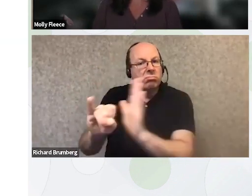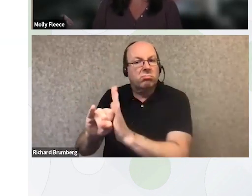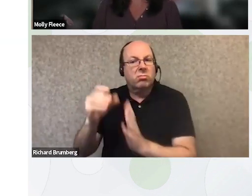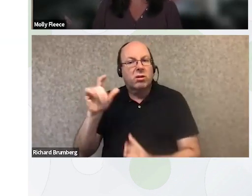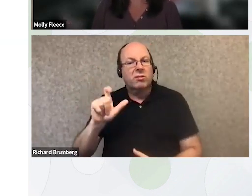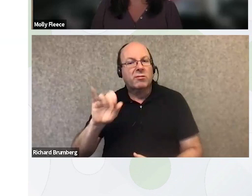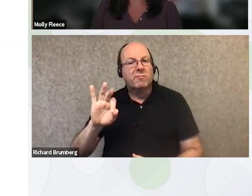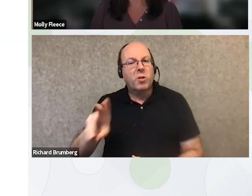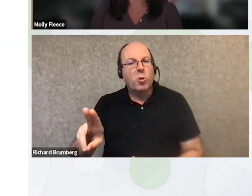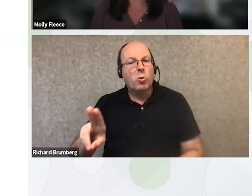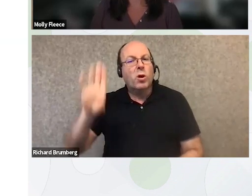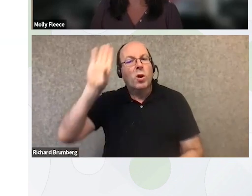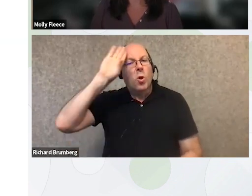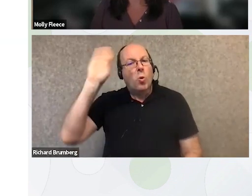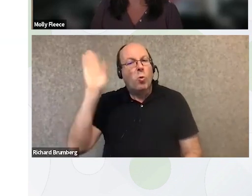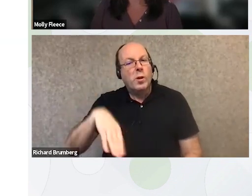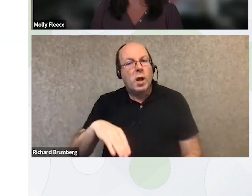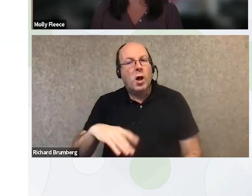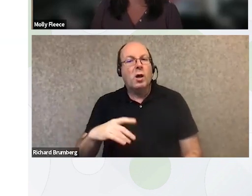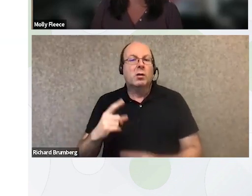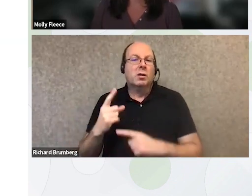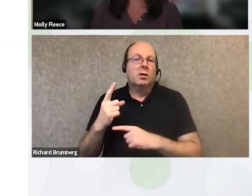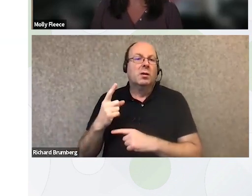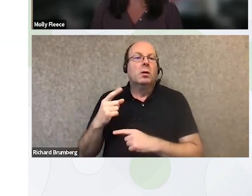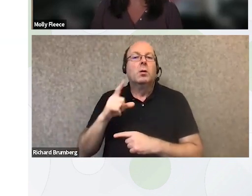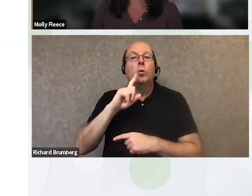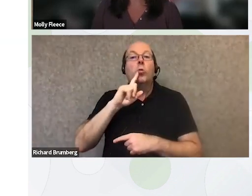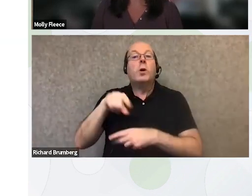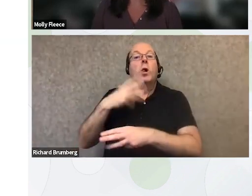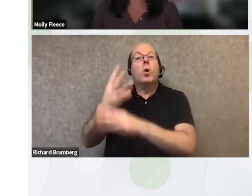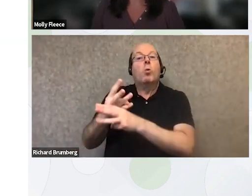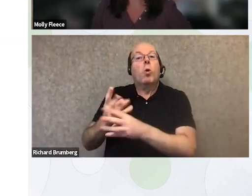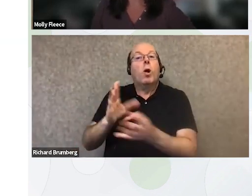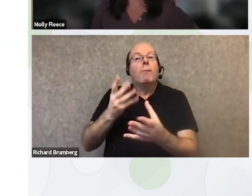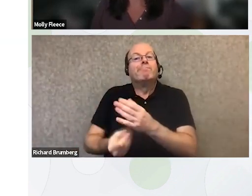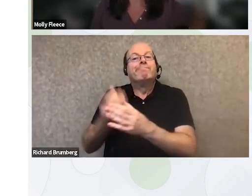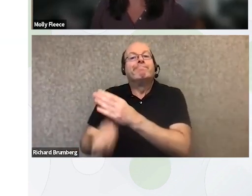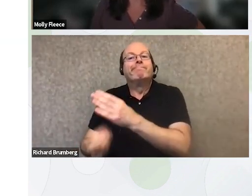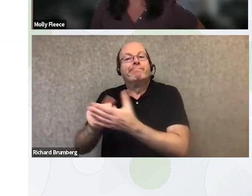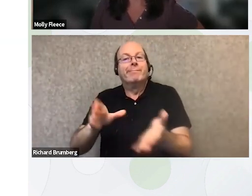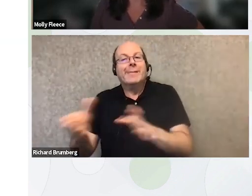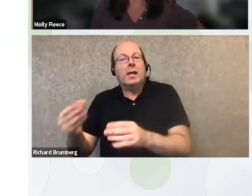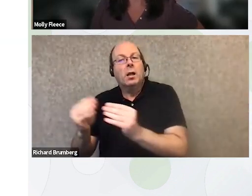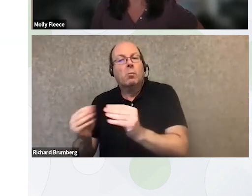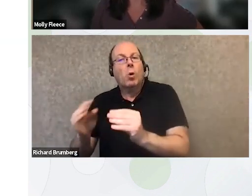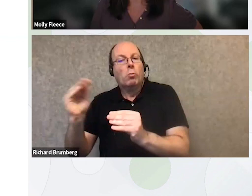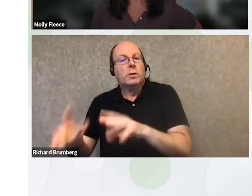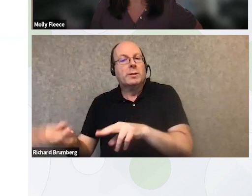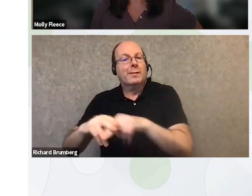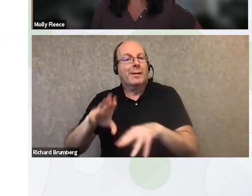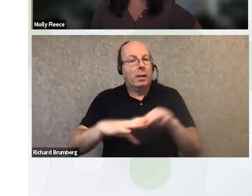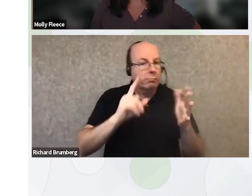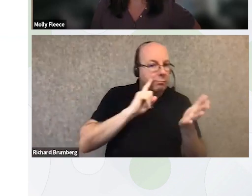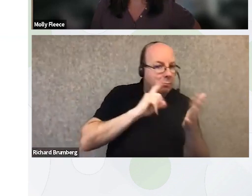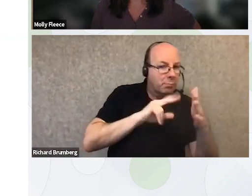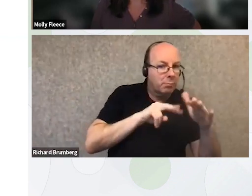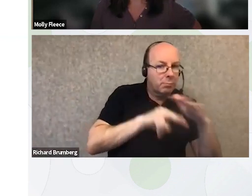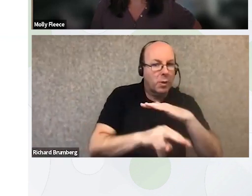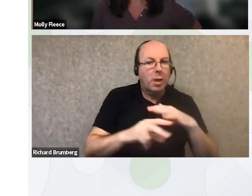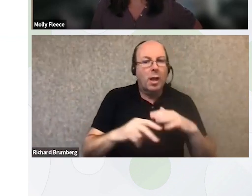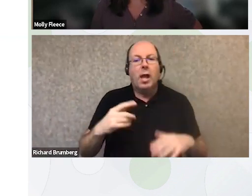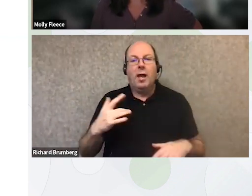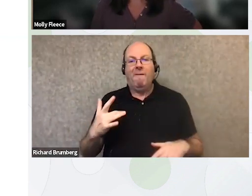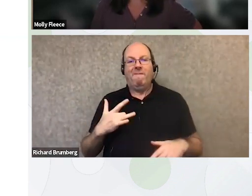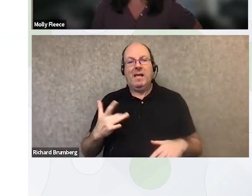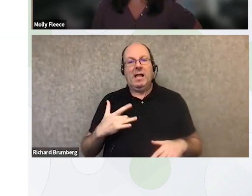influenza deaths are likely higher than previous estimates. So more to come on this, but I think we will be able to see different graphics